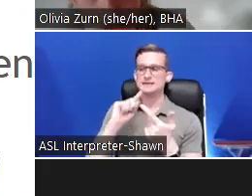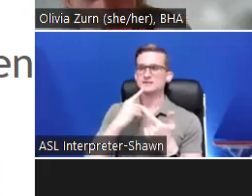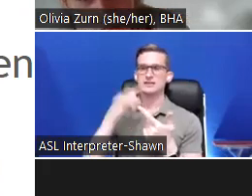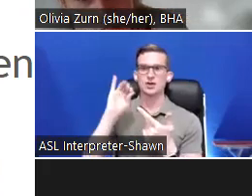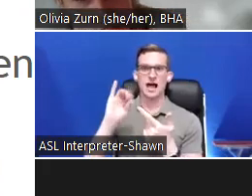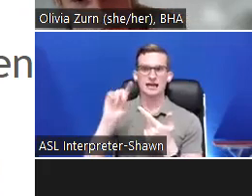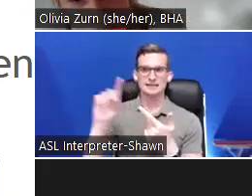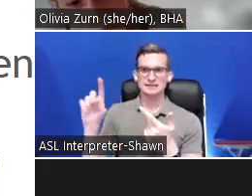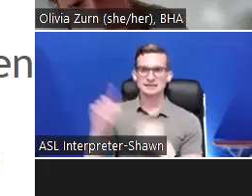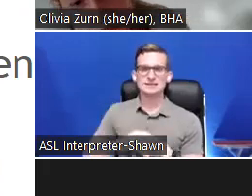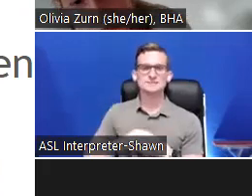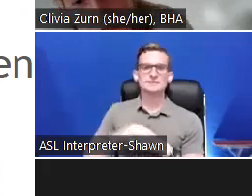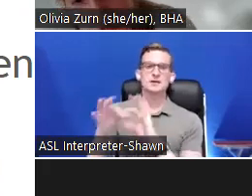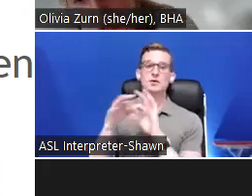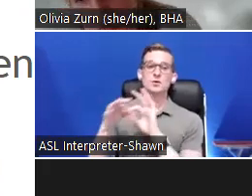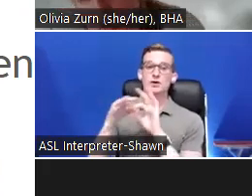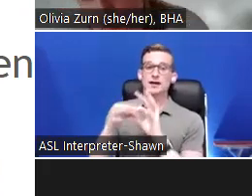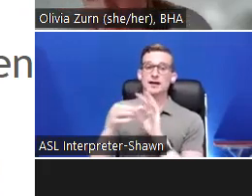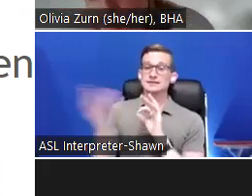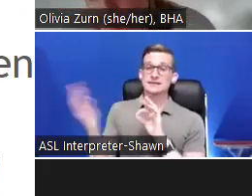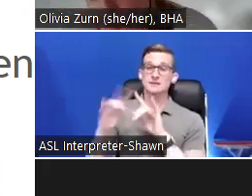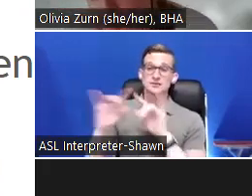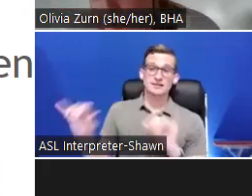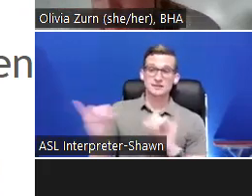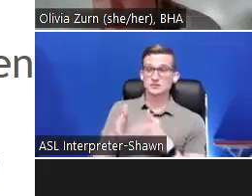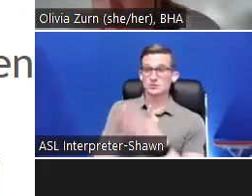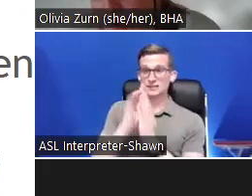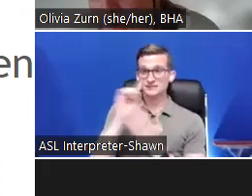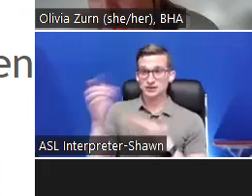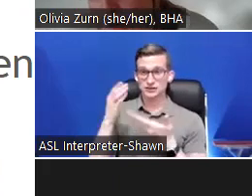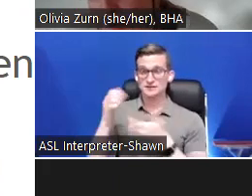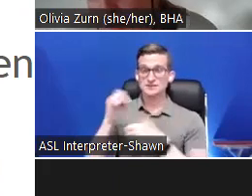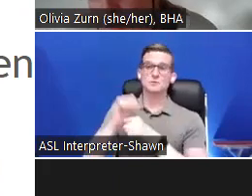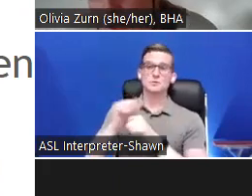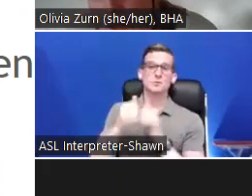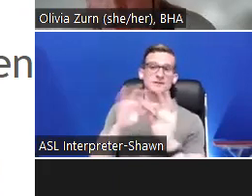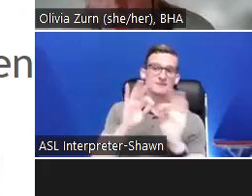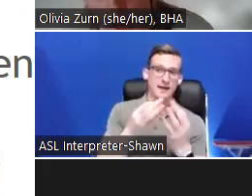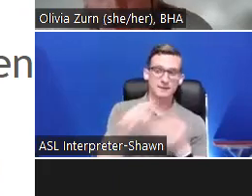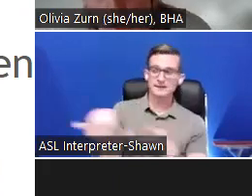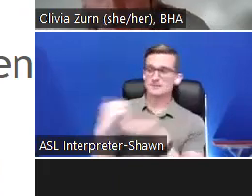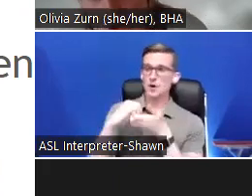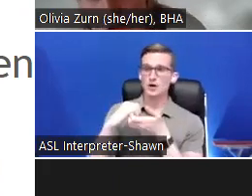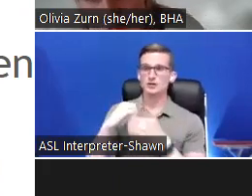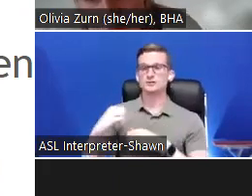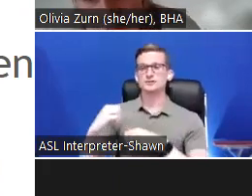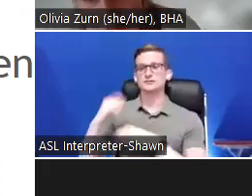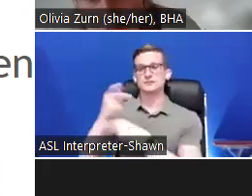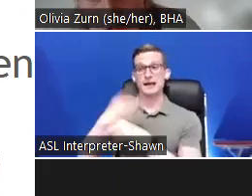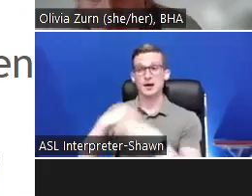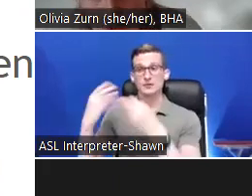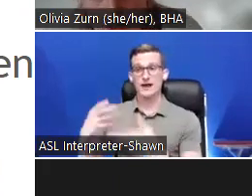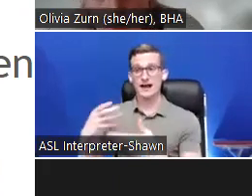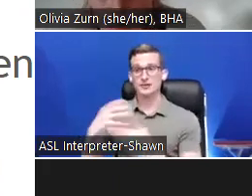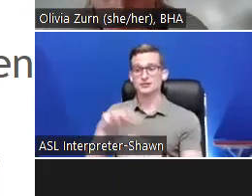for services, work closely with community partners, family members, or caregivers, and work with local hospitals to